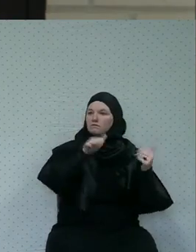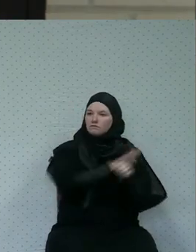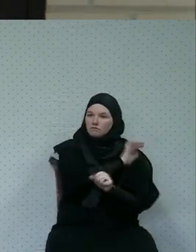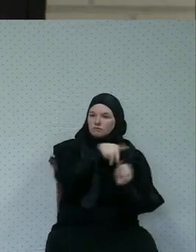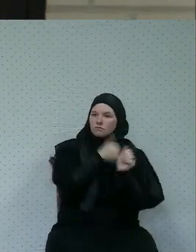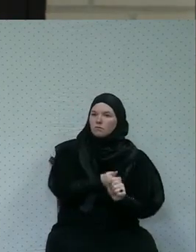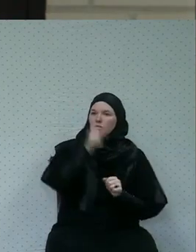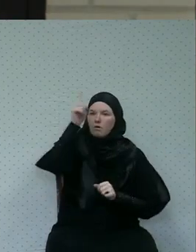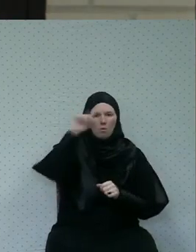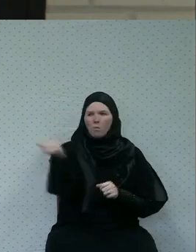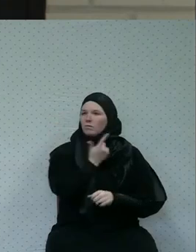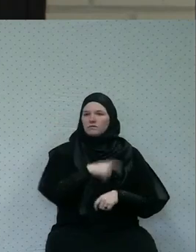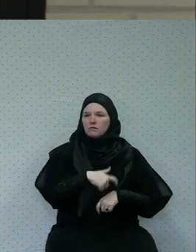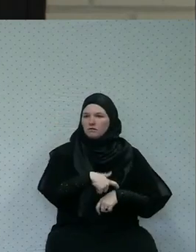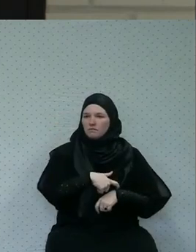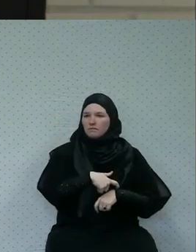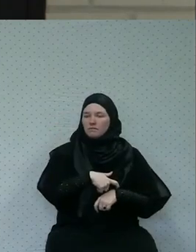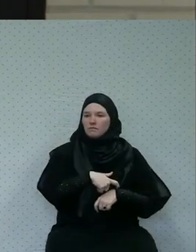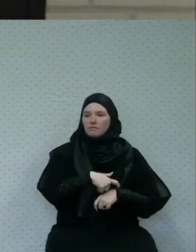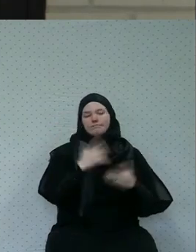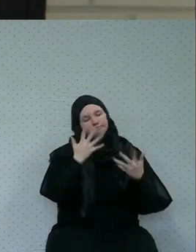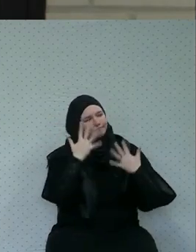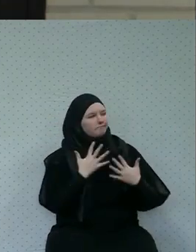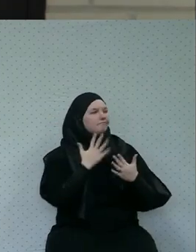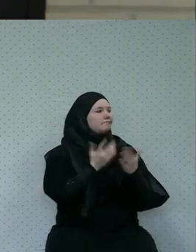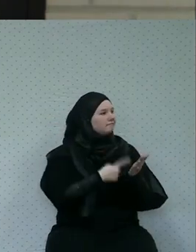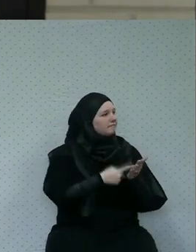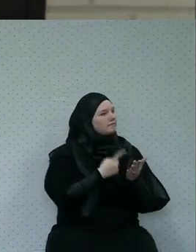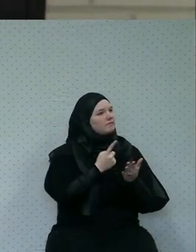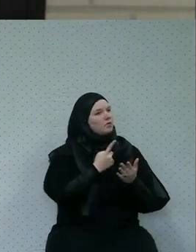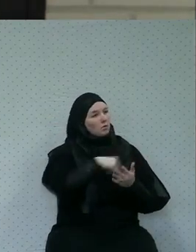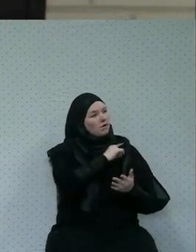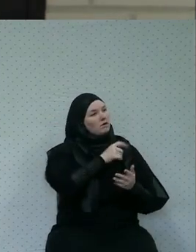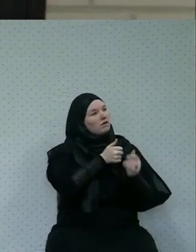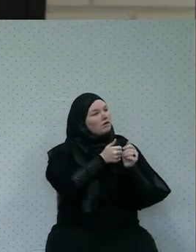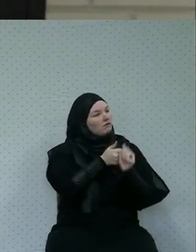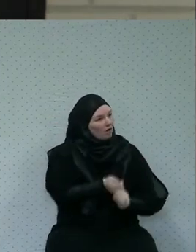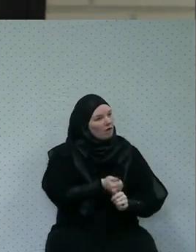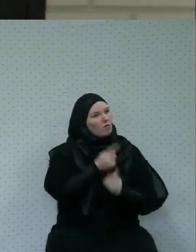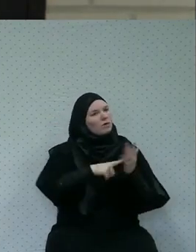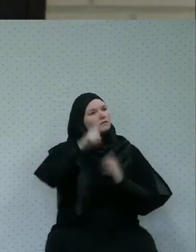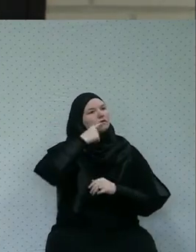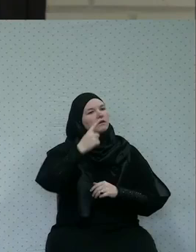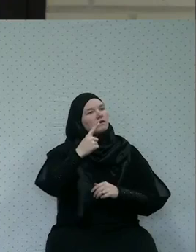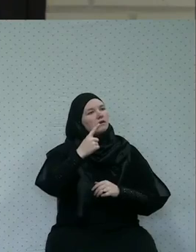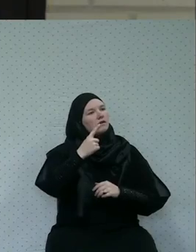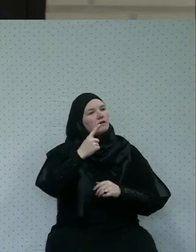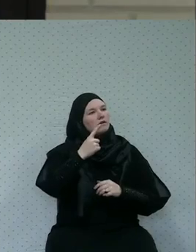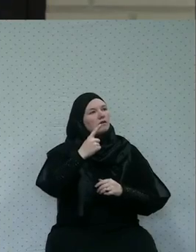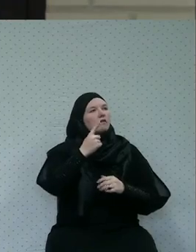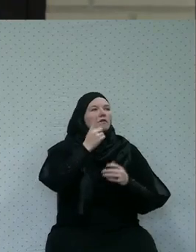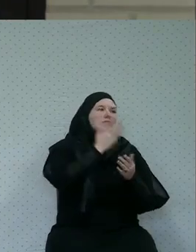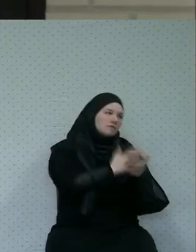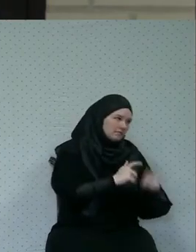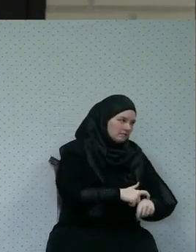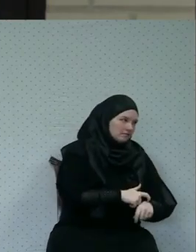submit all the time. Unfortunately, some of us, we submit. In fact, most